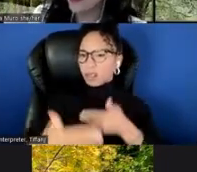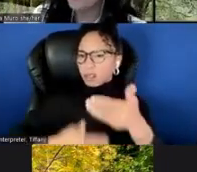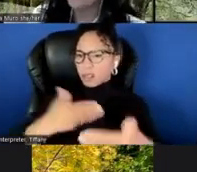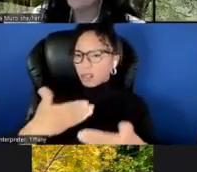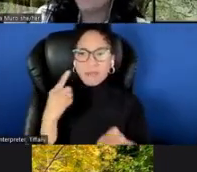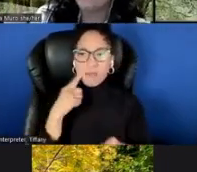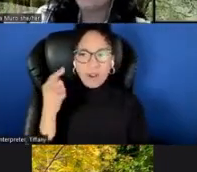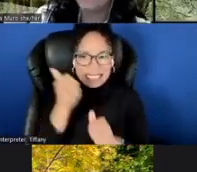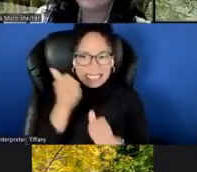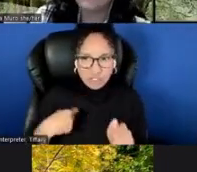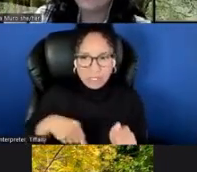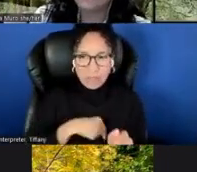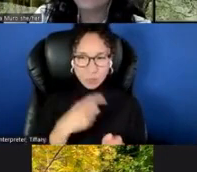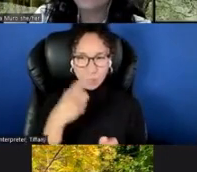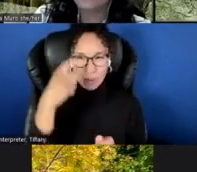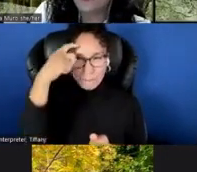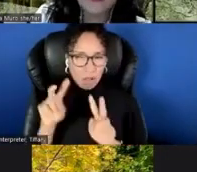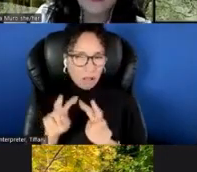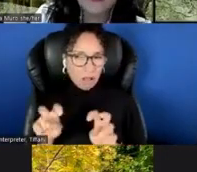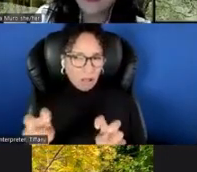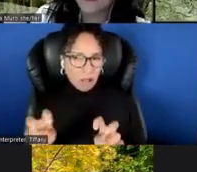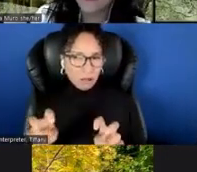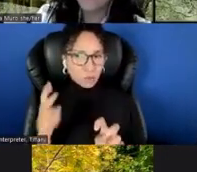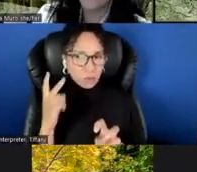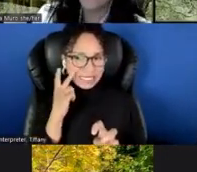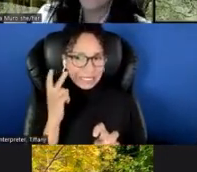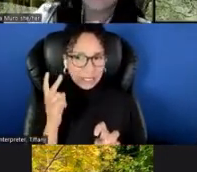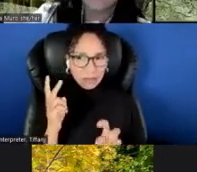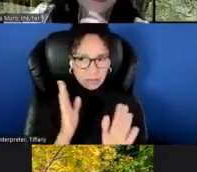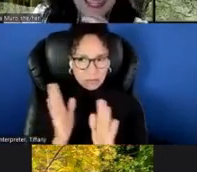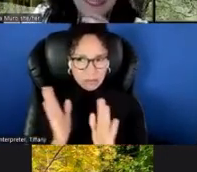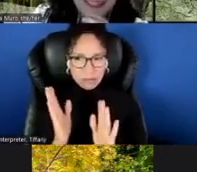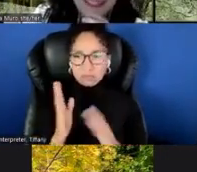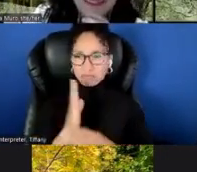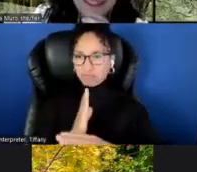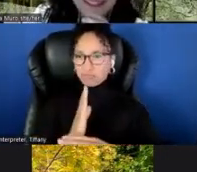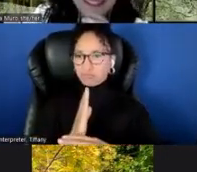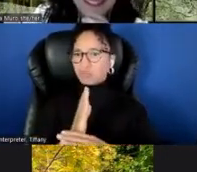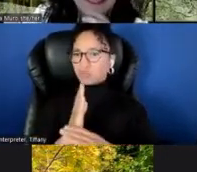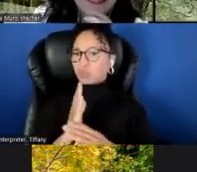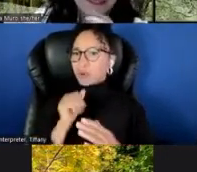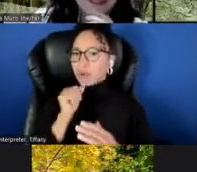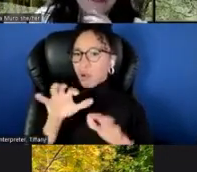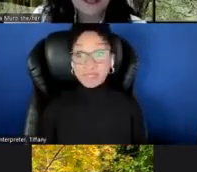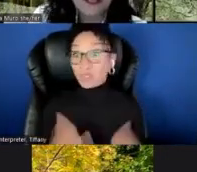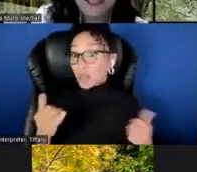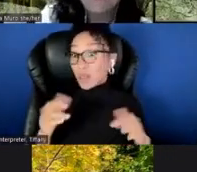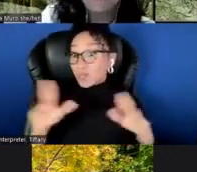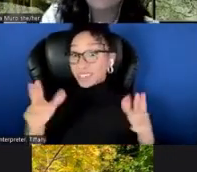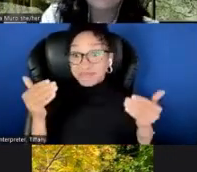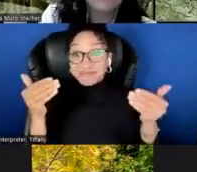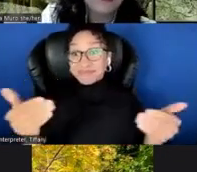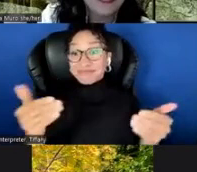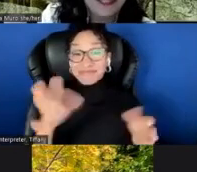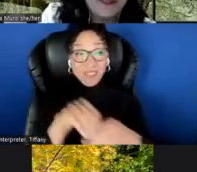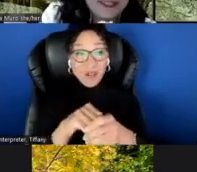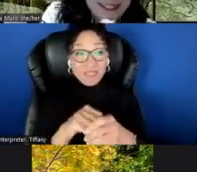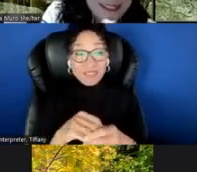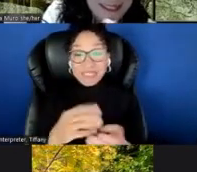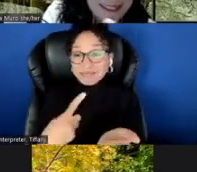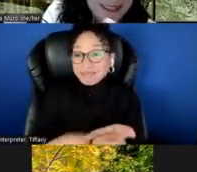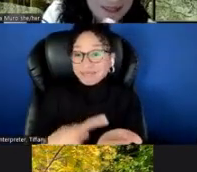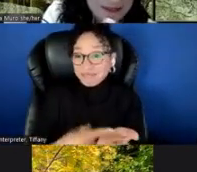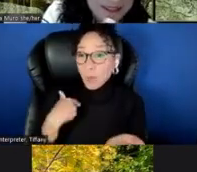with that said, I want us to kind of dig in and start having our conversation. I want to bring my colleague Camille into